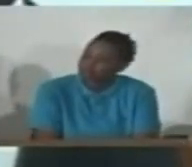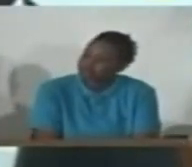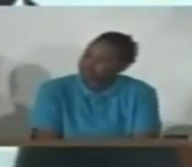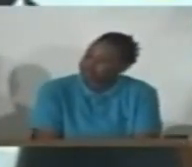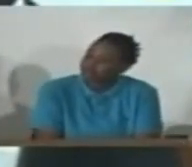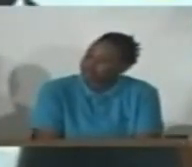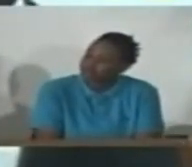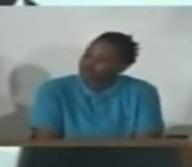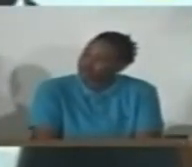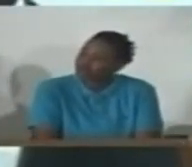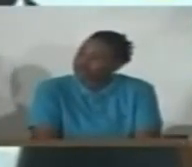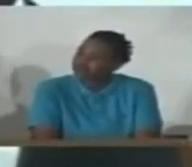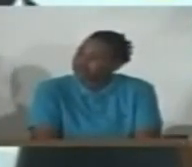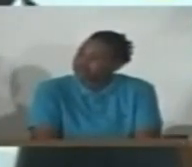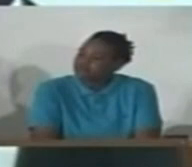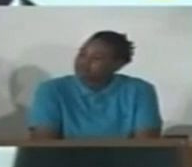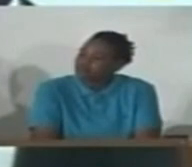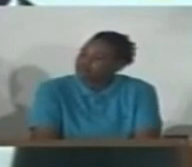Yes.